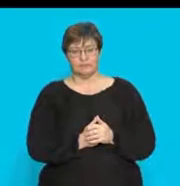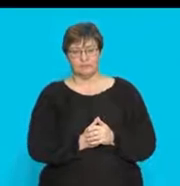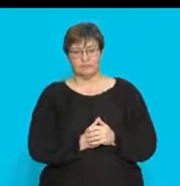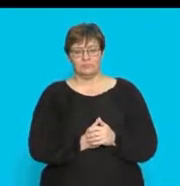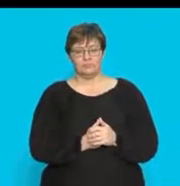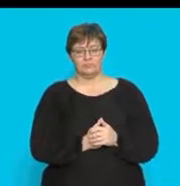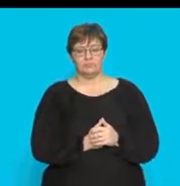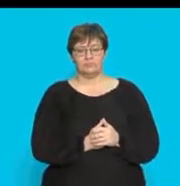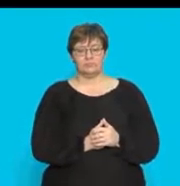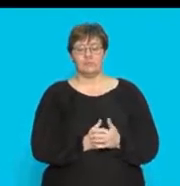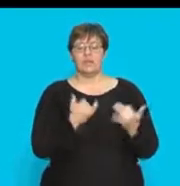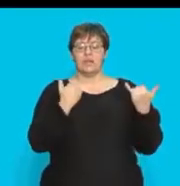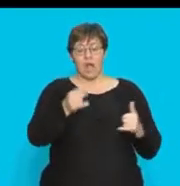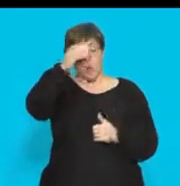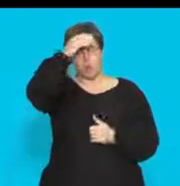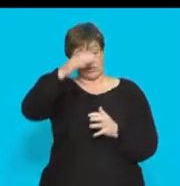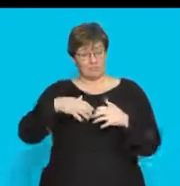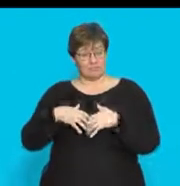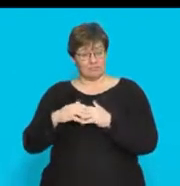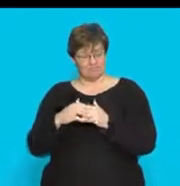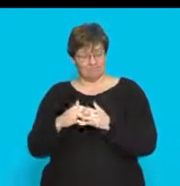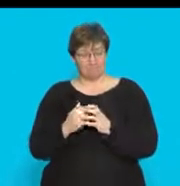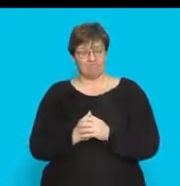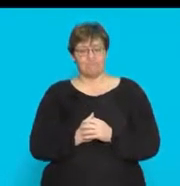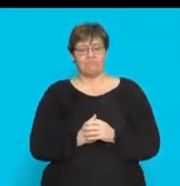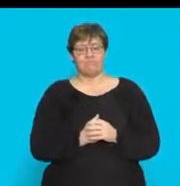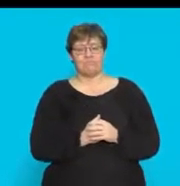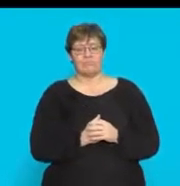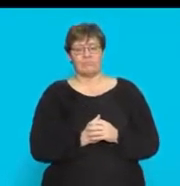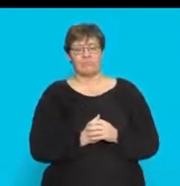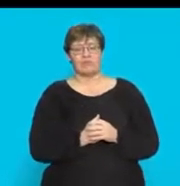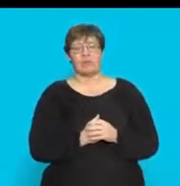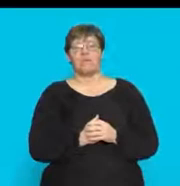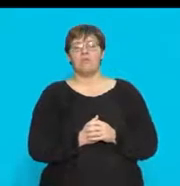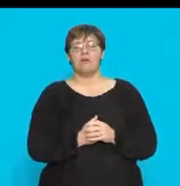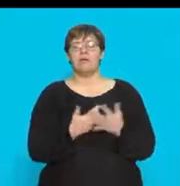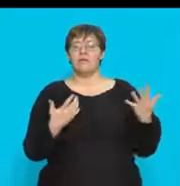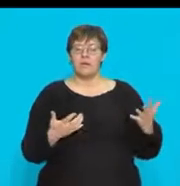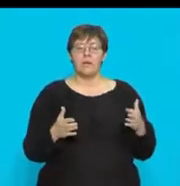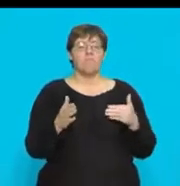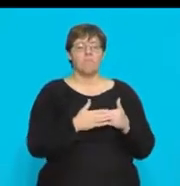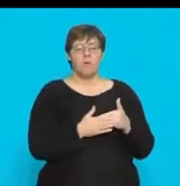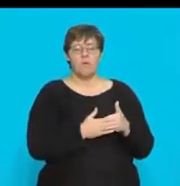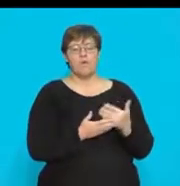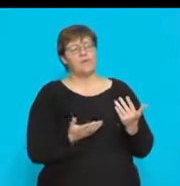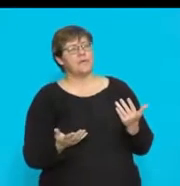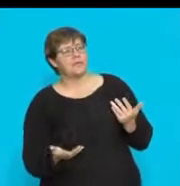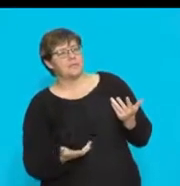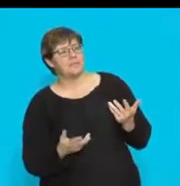Okay, now we're getting into a concept that you're going to look at much later when you do more